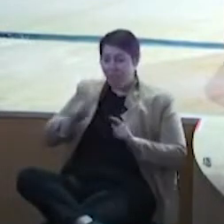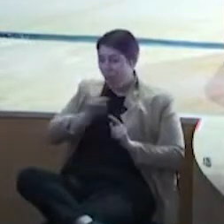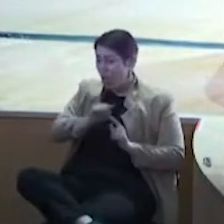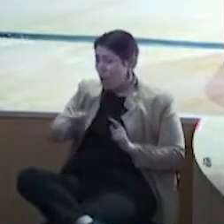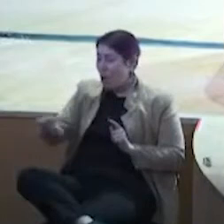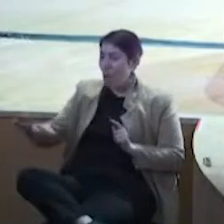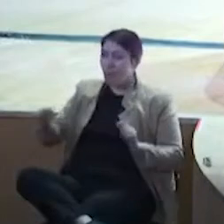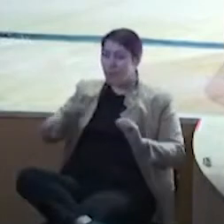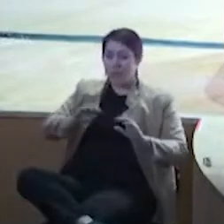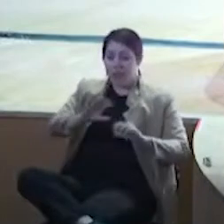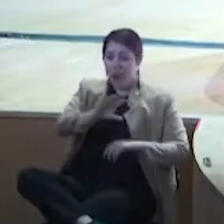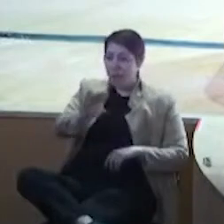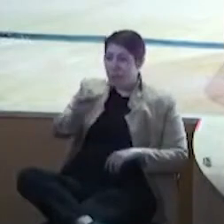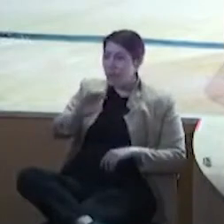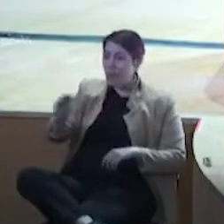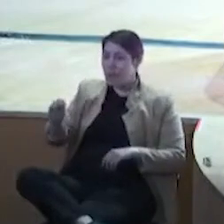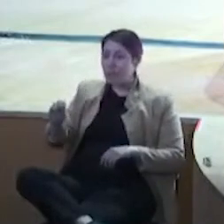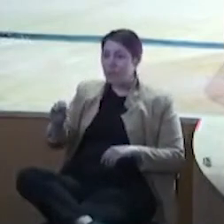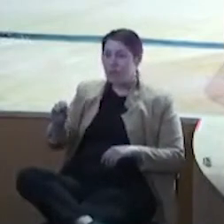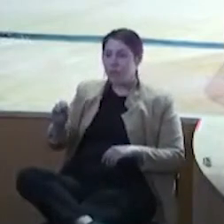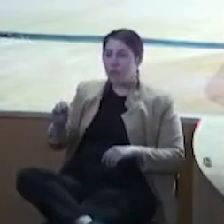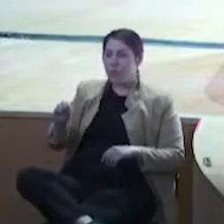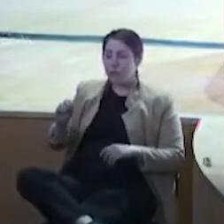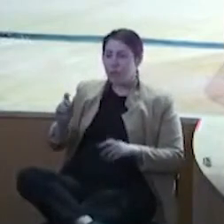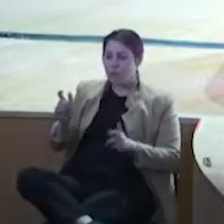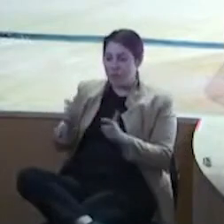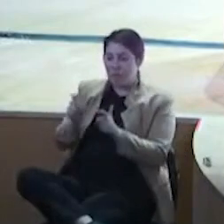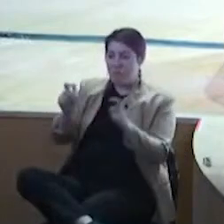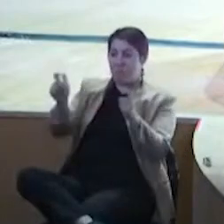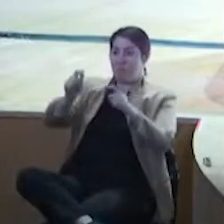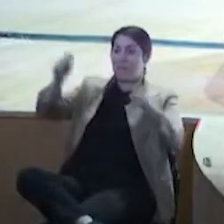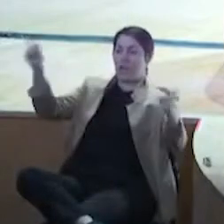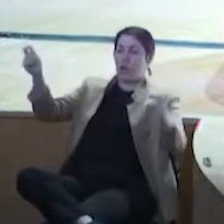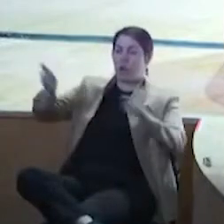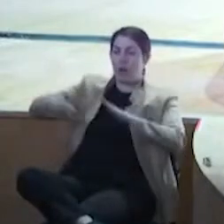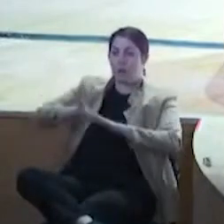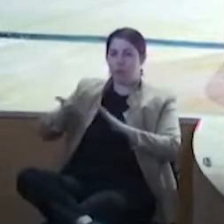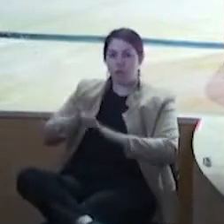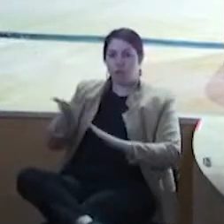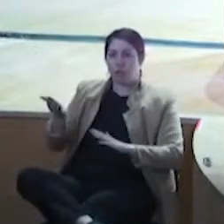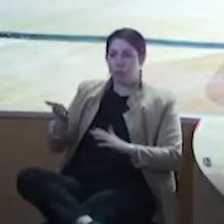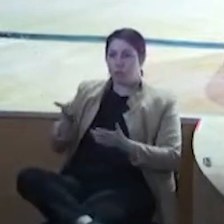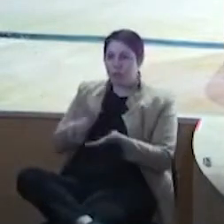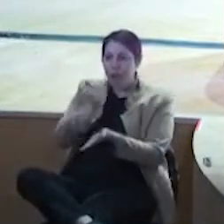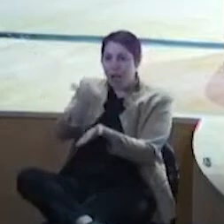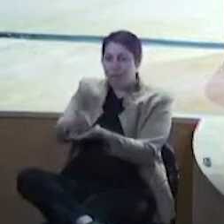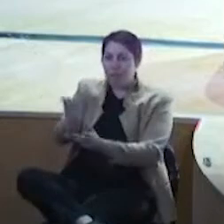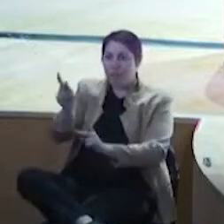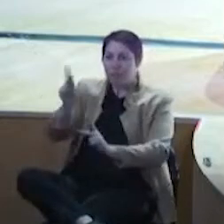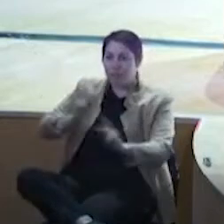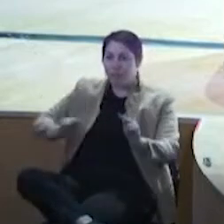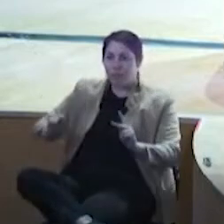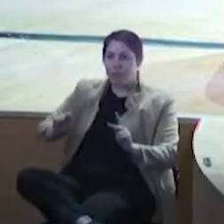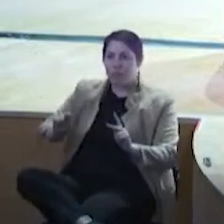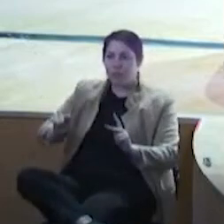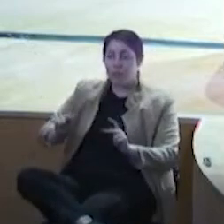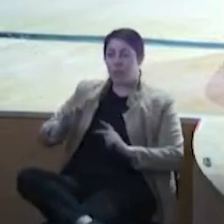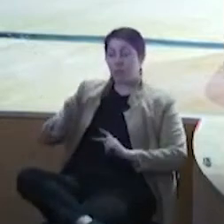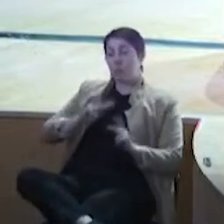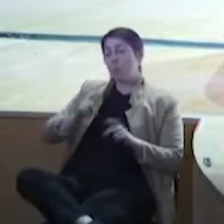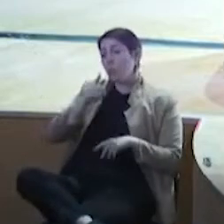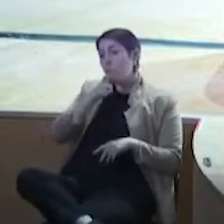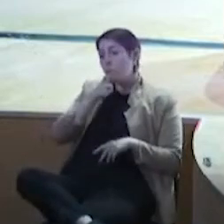do is to scale their operations. And when we allow people who do